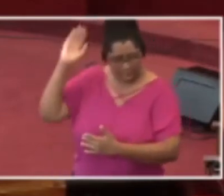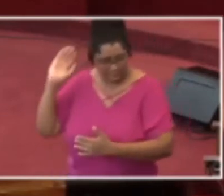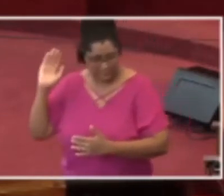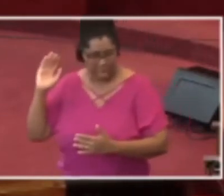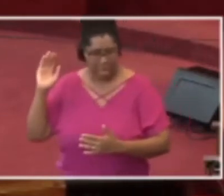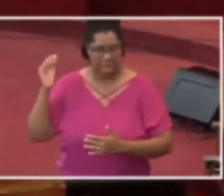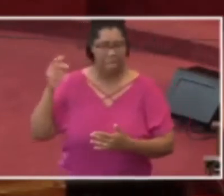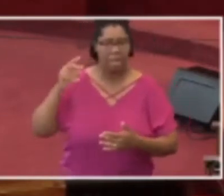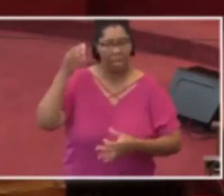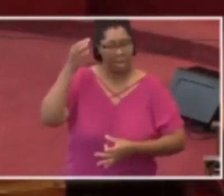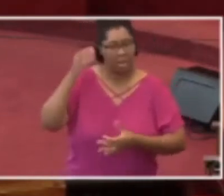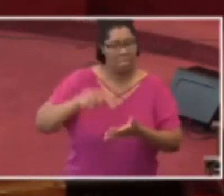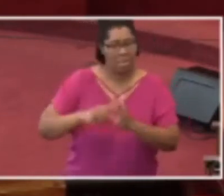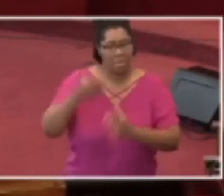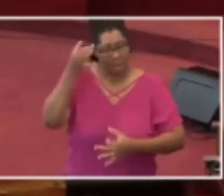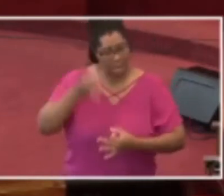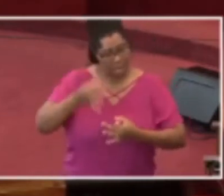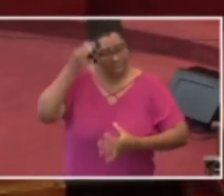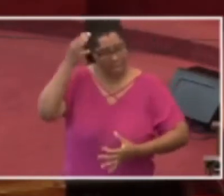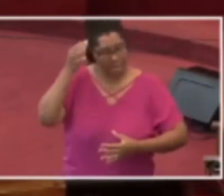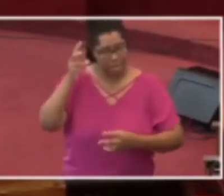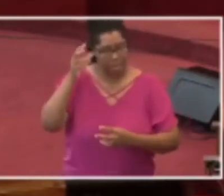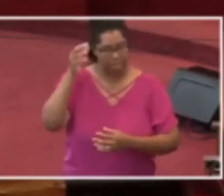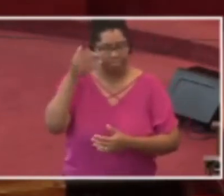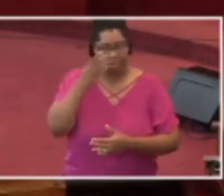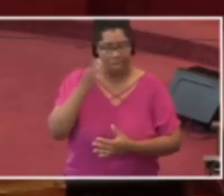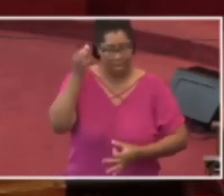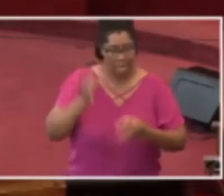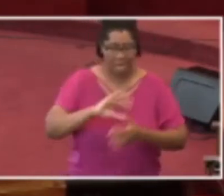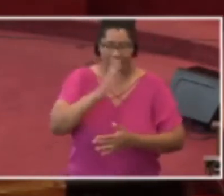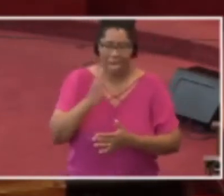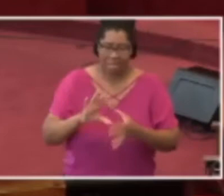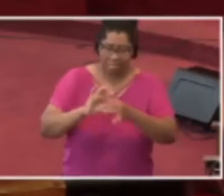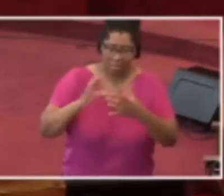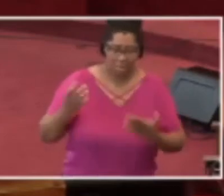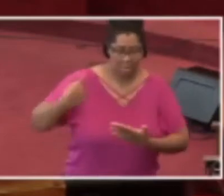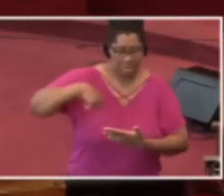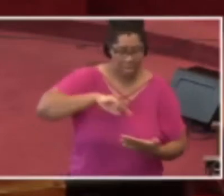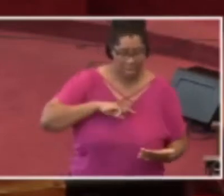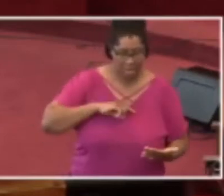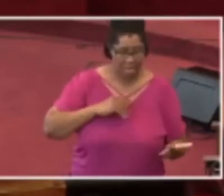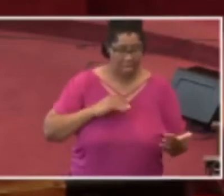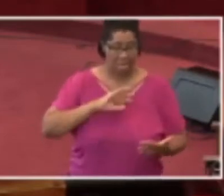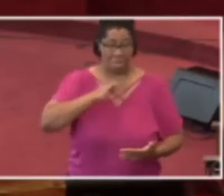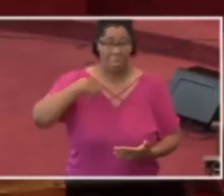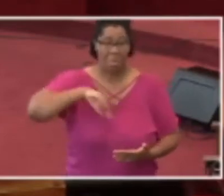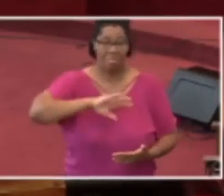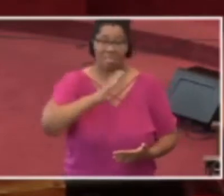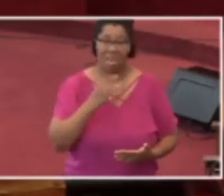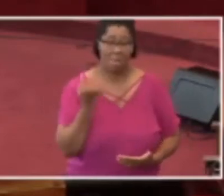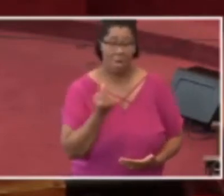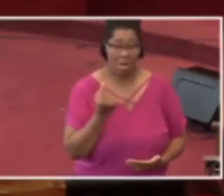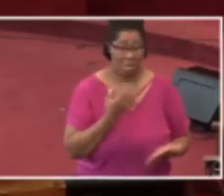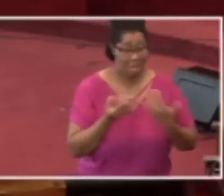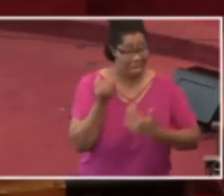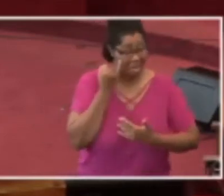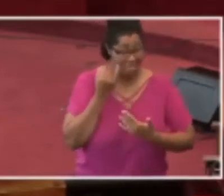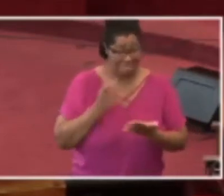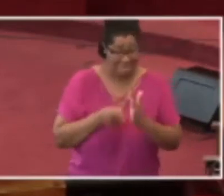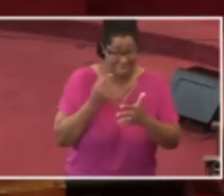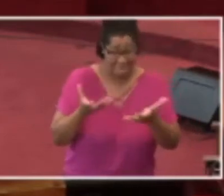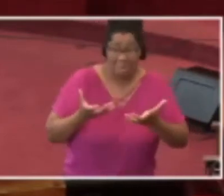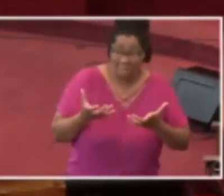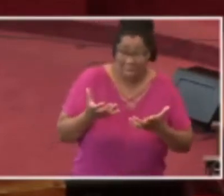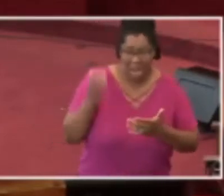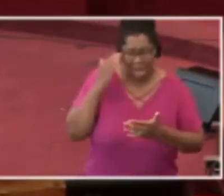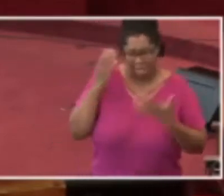him choosing not to leave us alone ever, even when we want him to. I know we are all in our meat